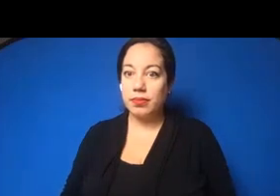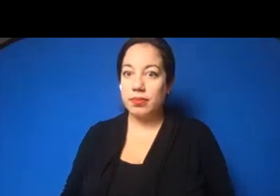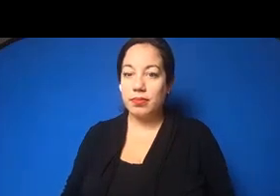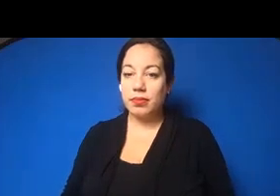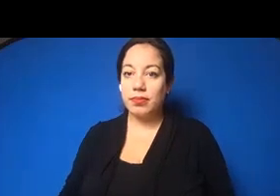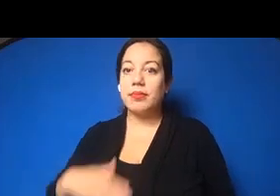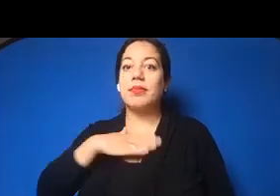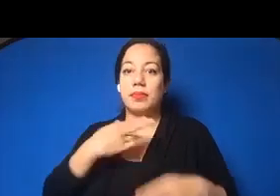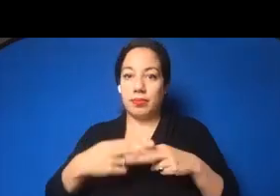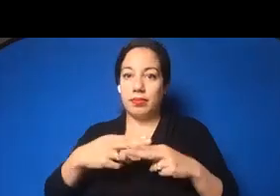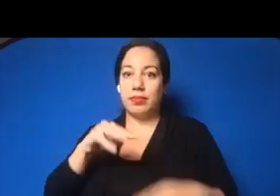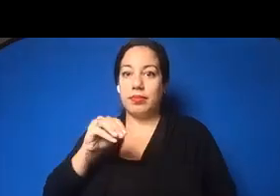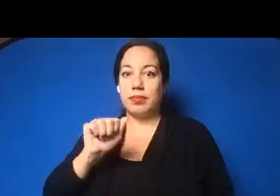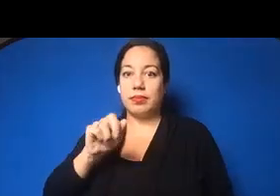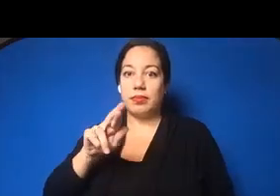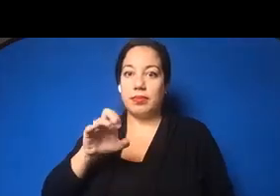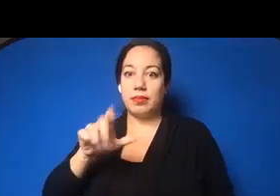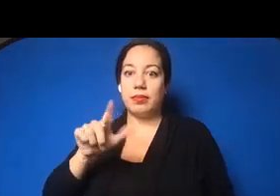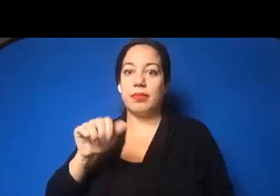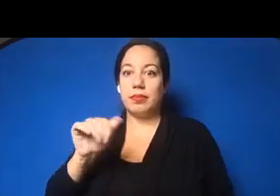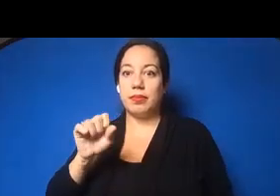My name is Marcela Castro.